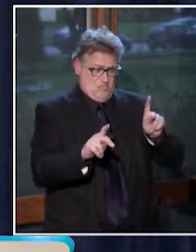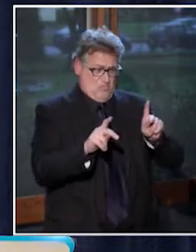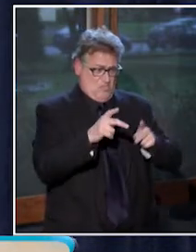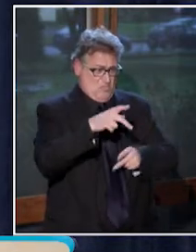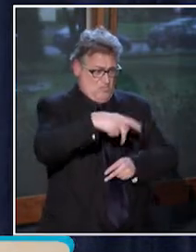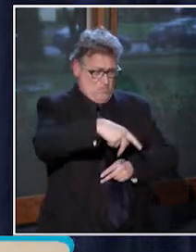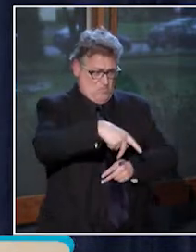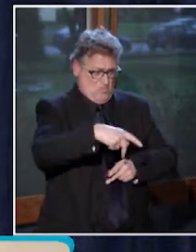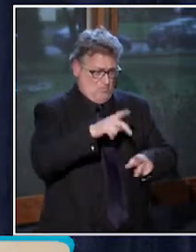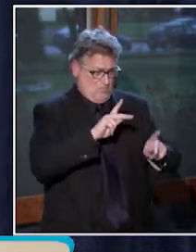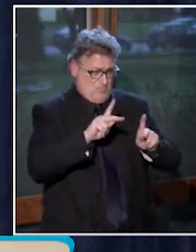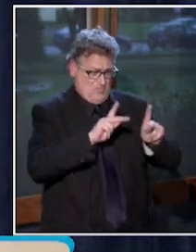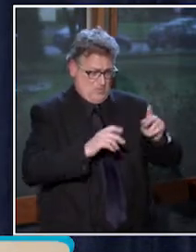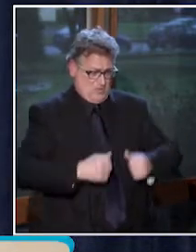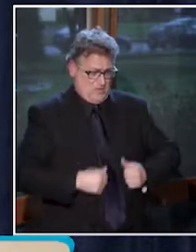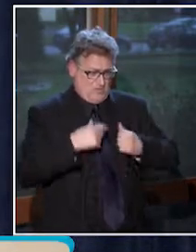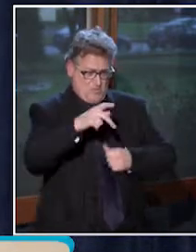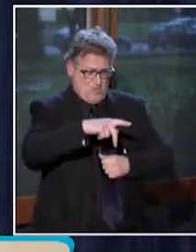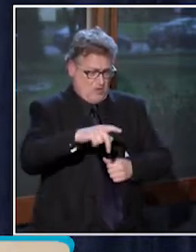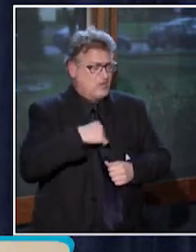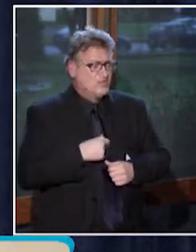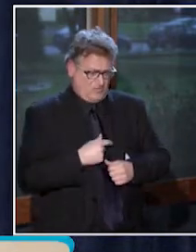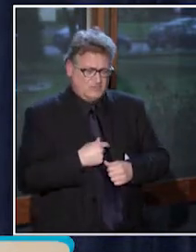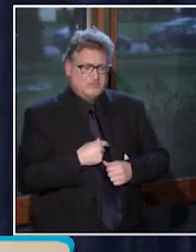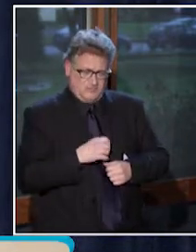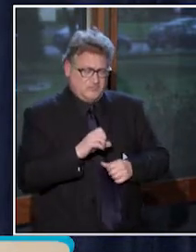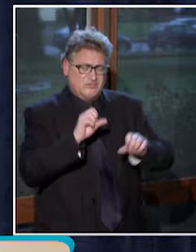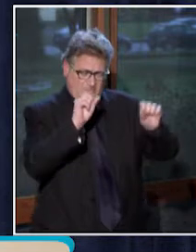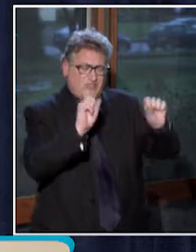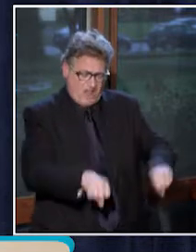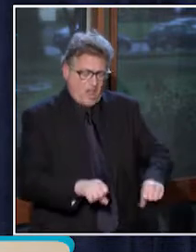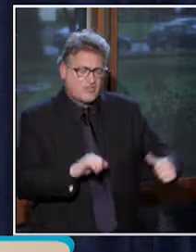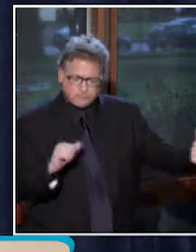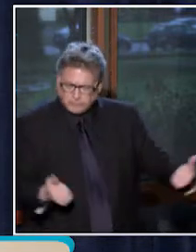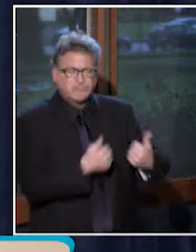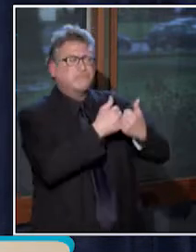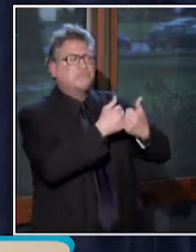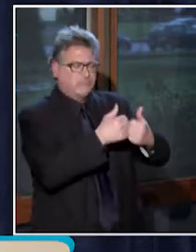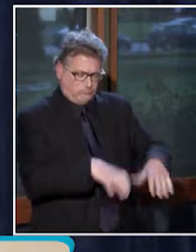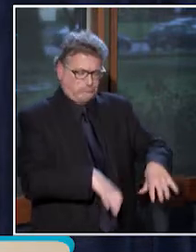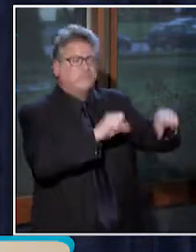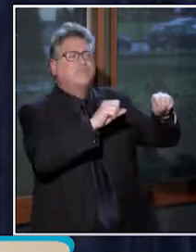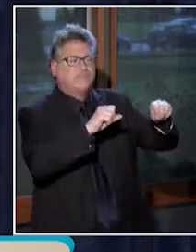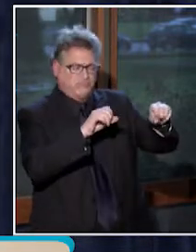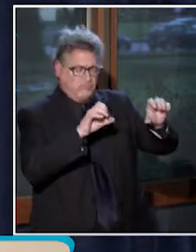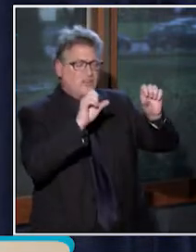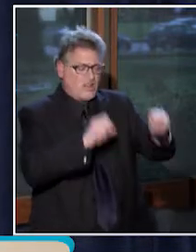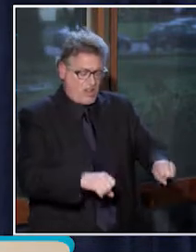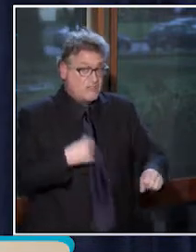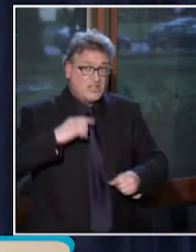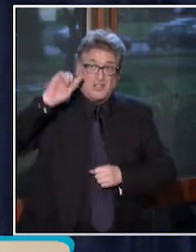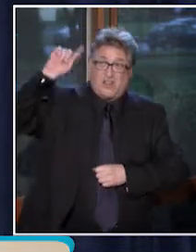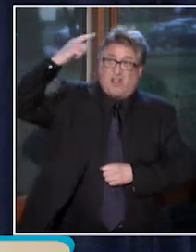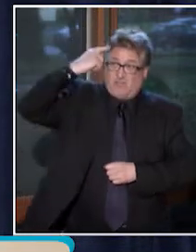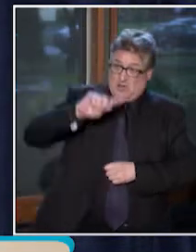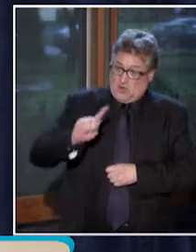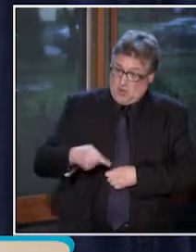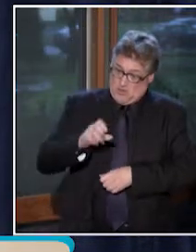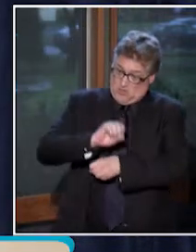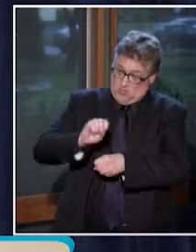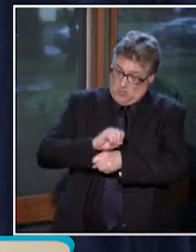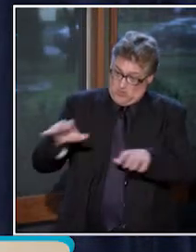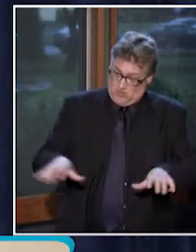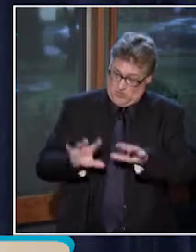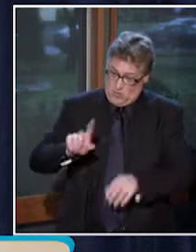And it won't be exclusively the work of government. It will not exclusively be the work of government